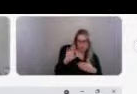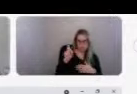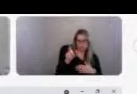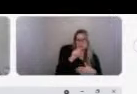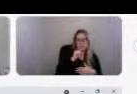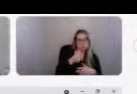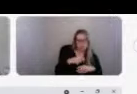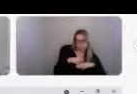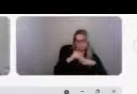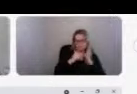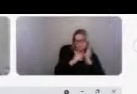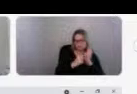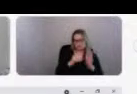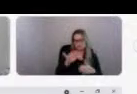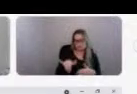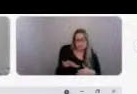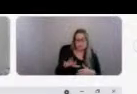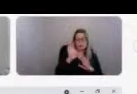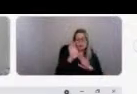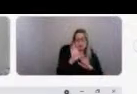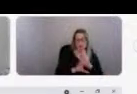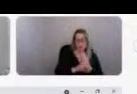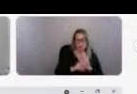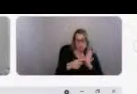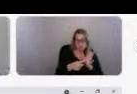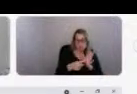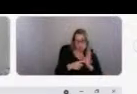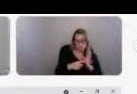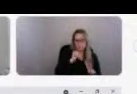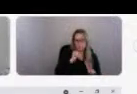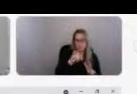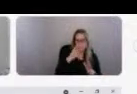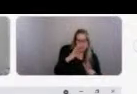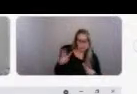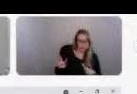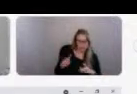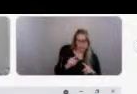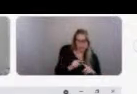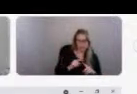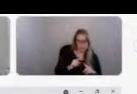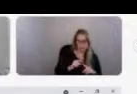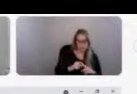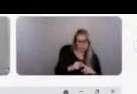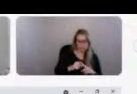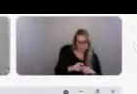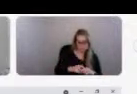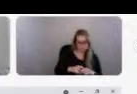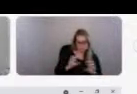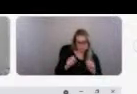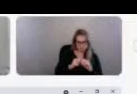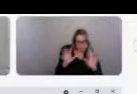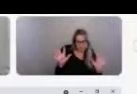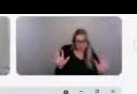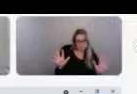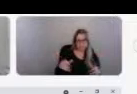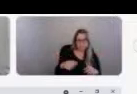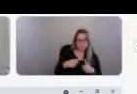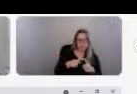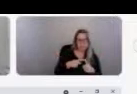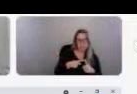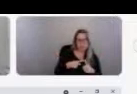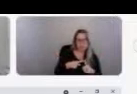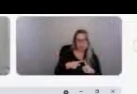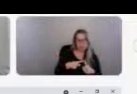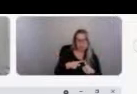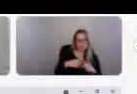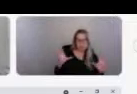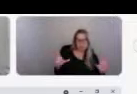that three of the constitutional requirements have not only been ignored but have been ignored blatantly so first one geographically